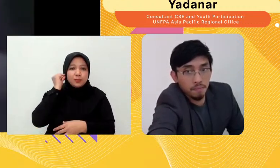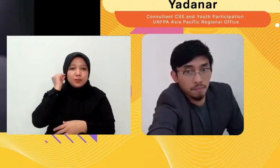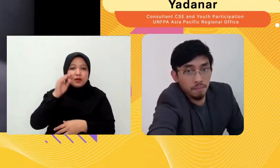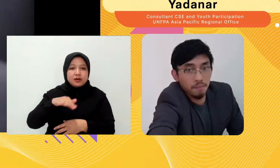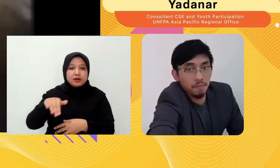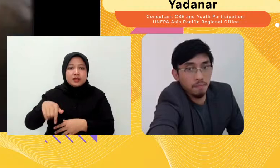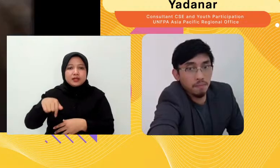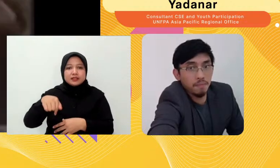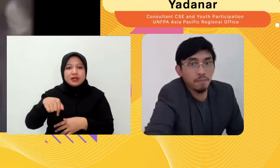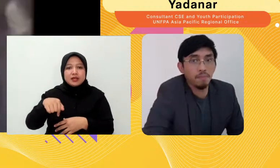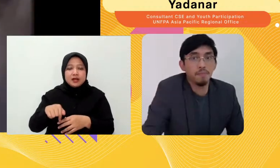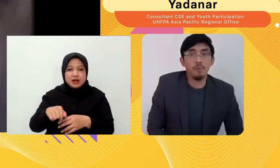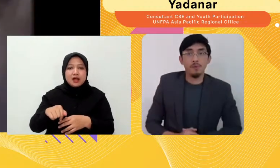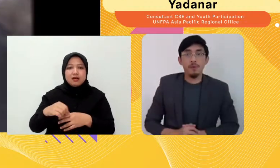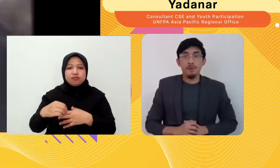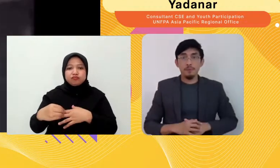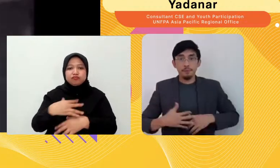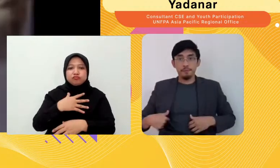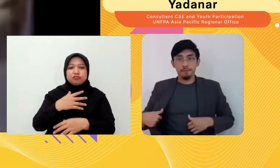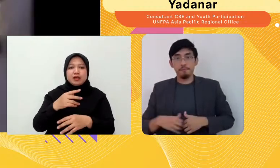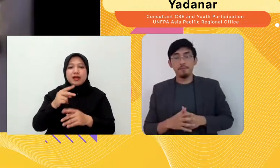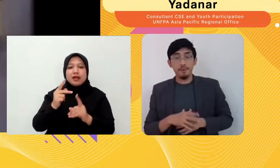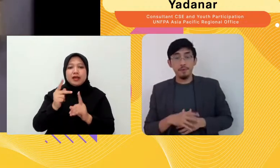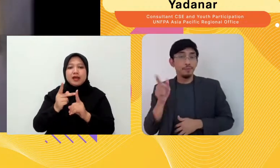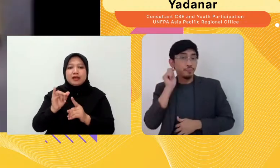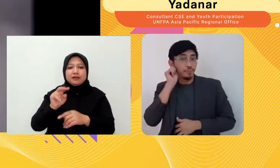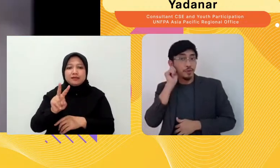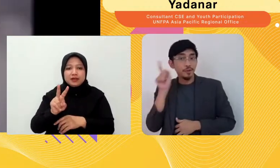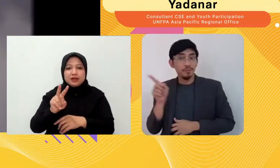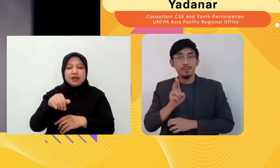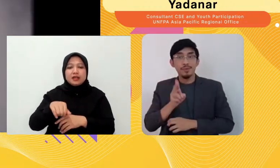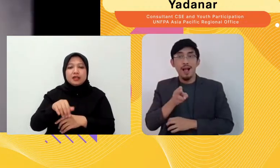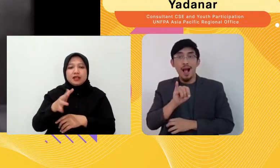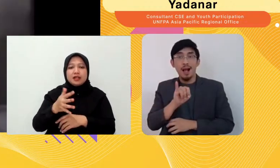nearly 2,000 of us will be dead.